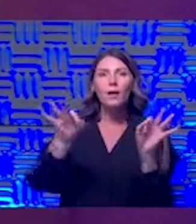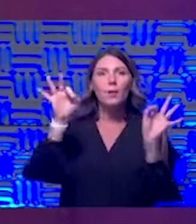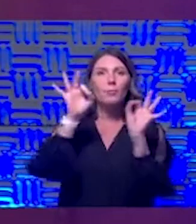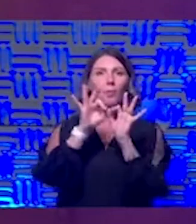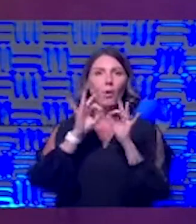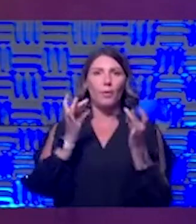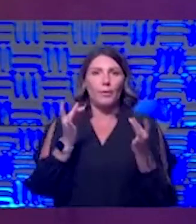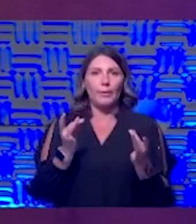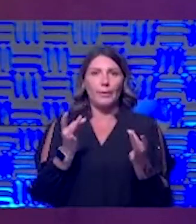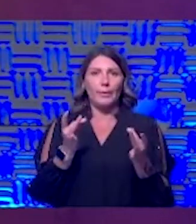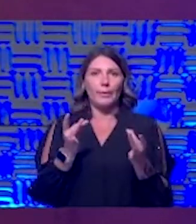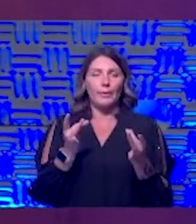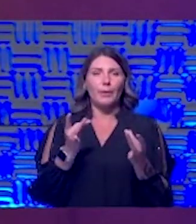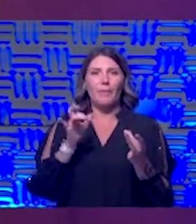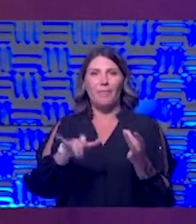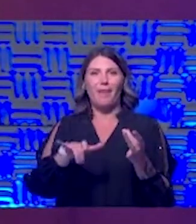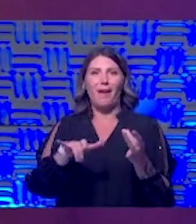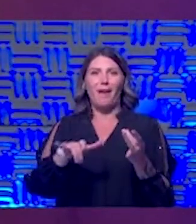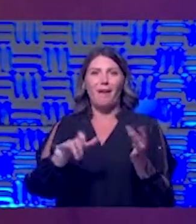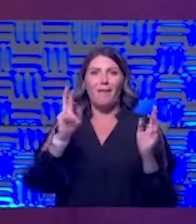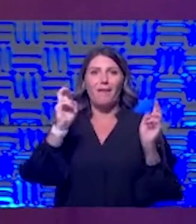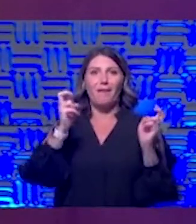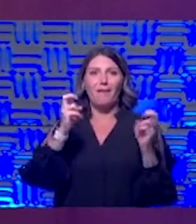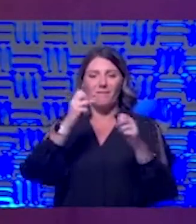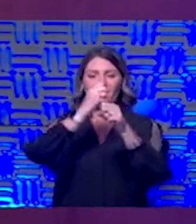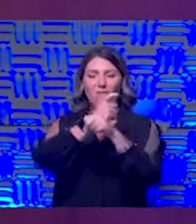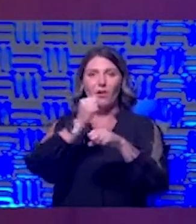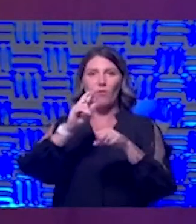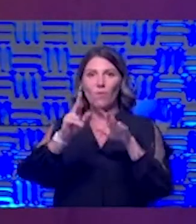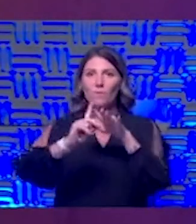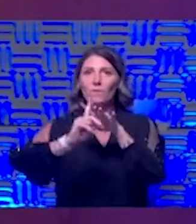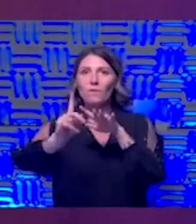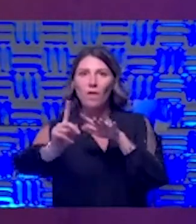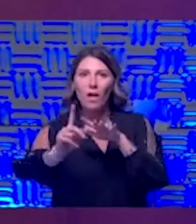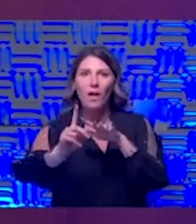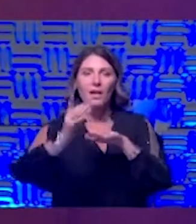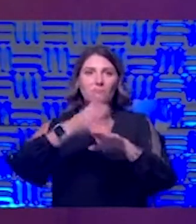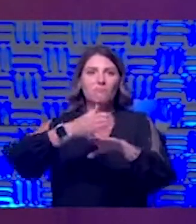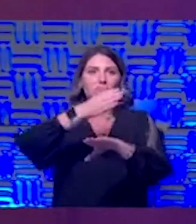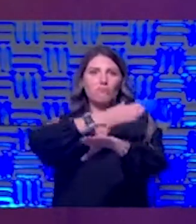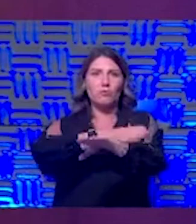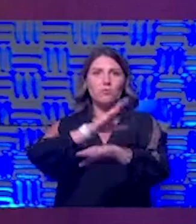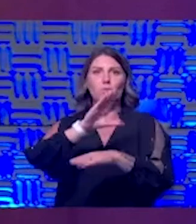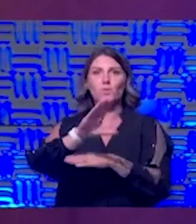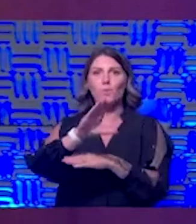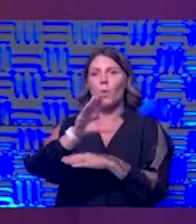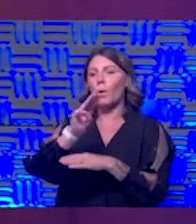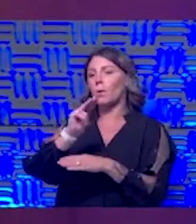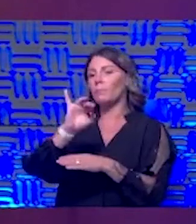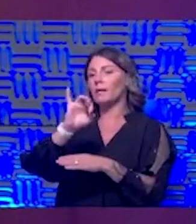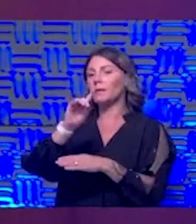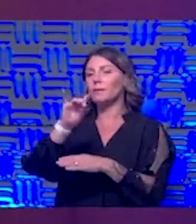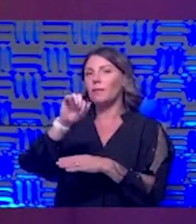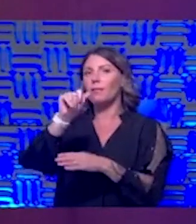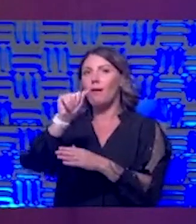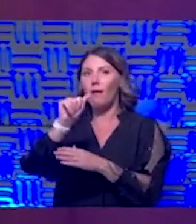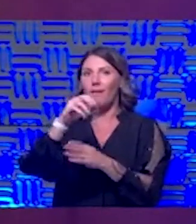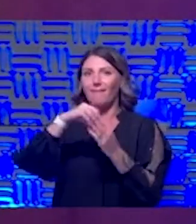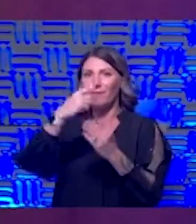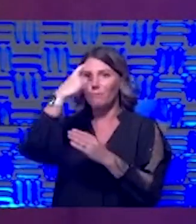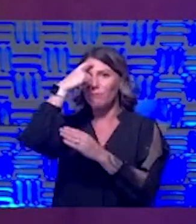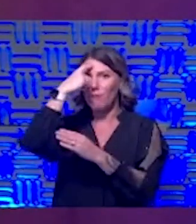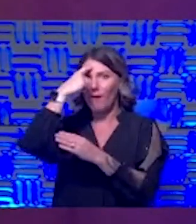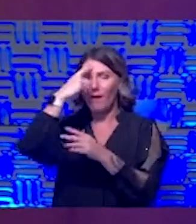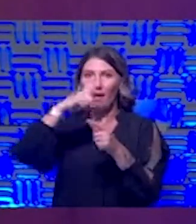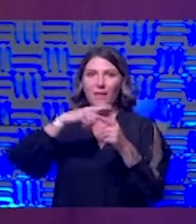flight increases your amygdala and makes you go to that fight or flight at an instant, and